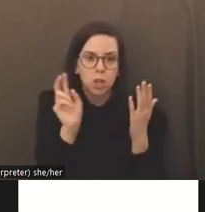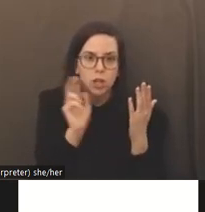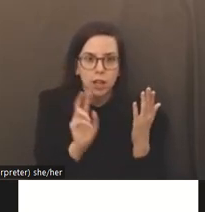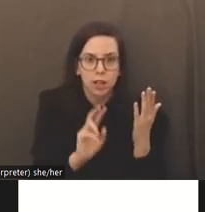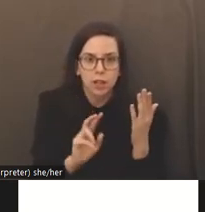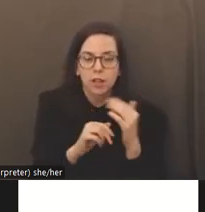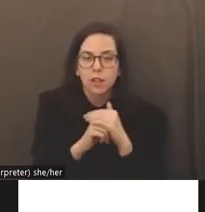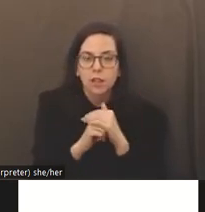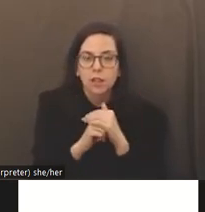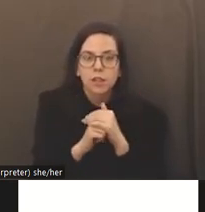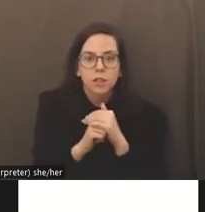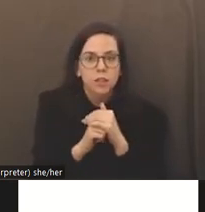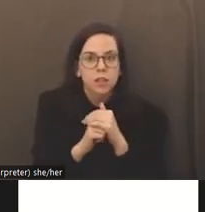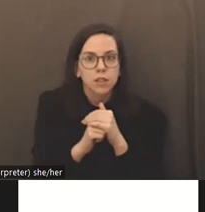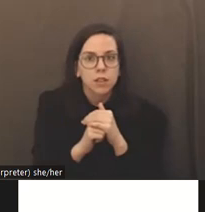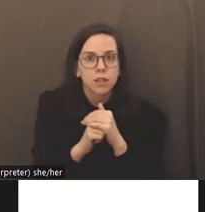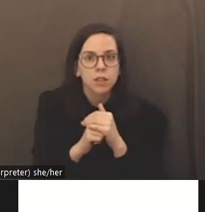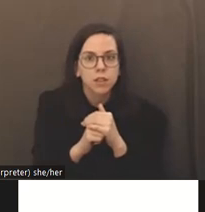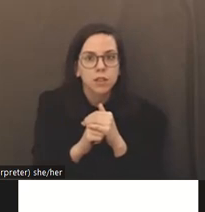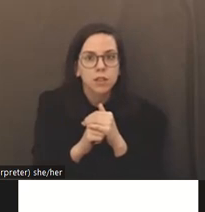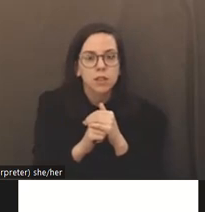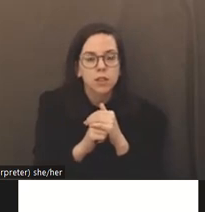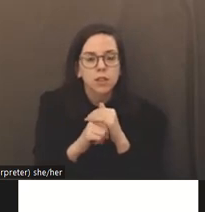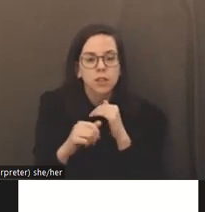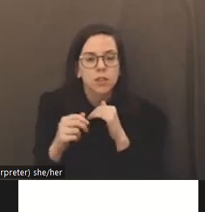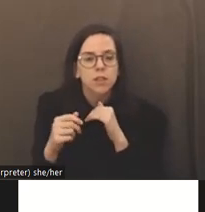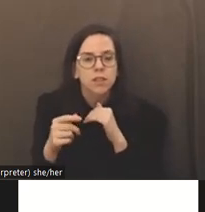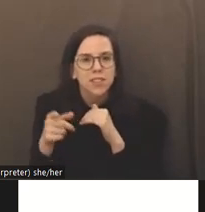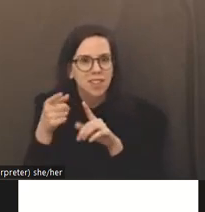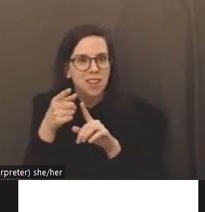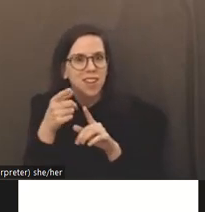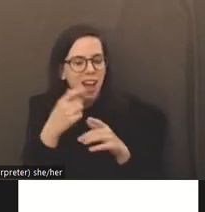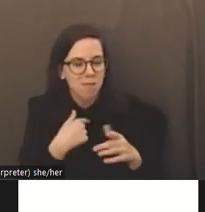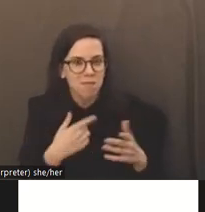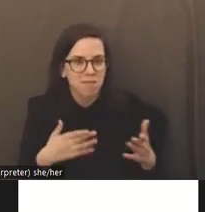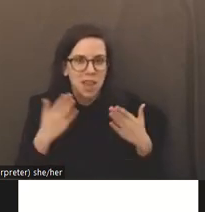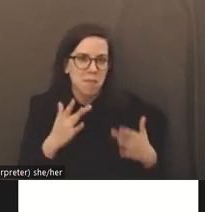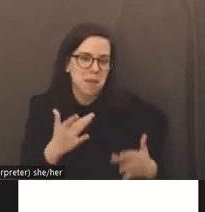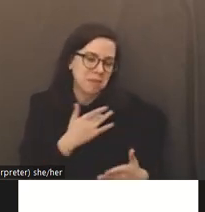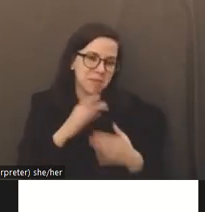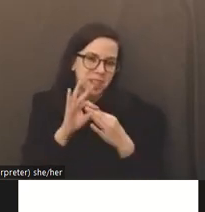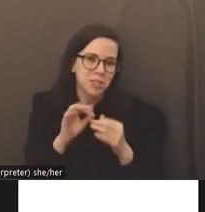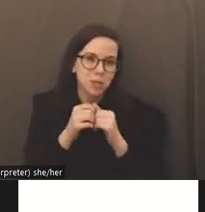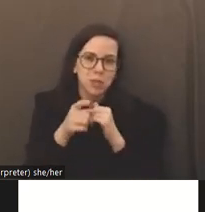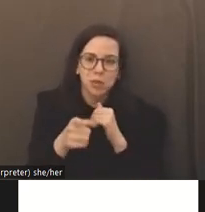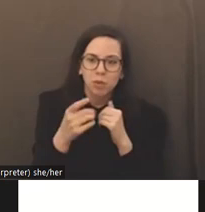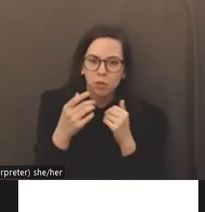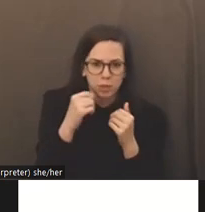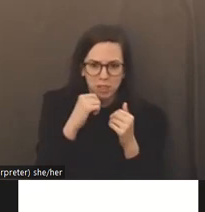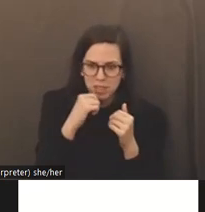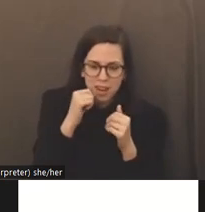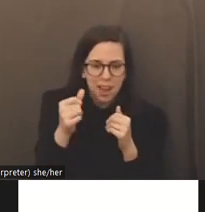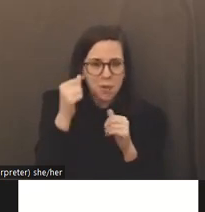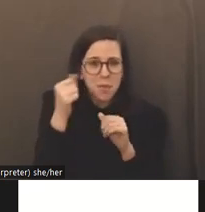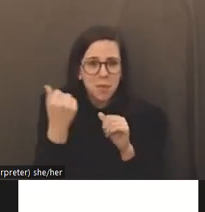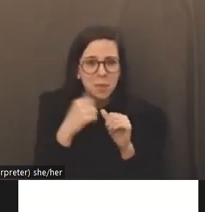I'm so happy that resonated with you, you know, from not knowing what the title was to, you know, that really full, meaningful statement in less than 2 minutes.